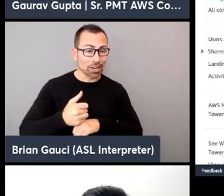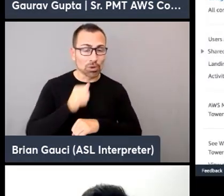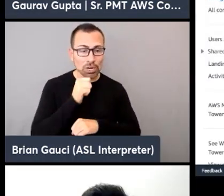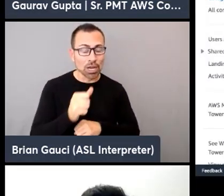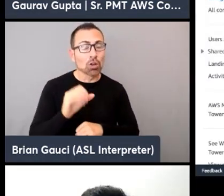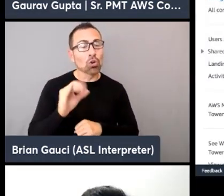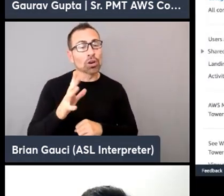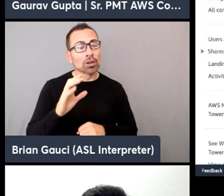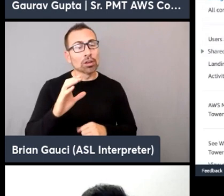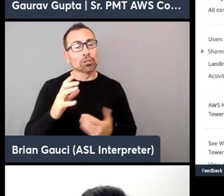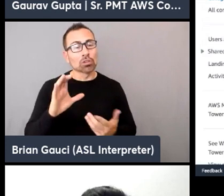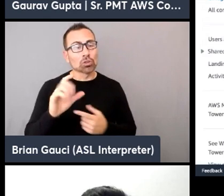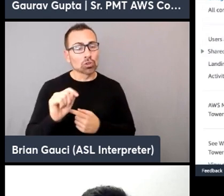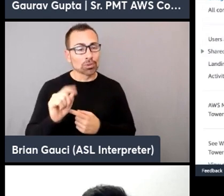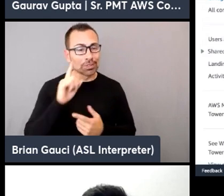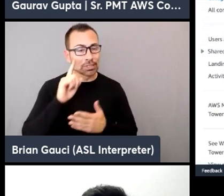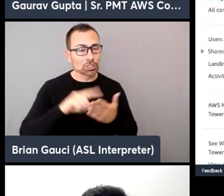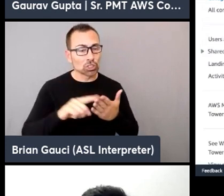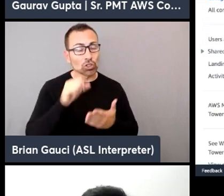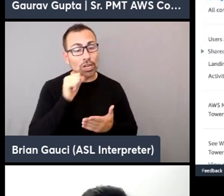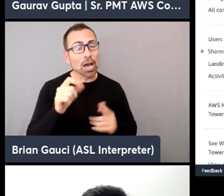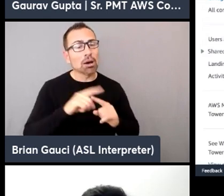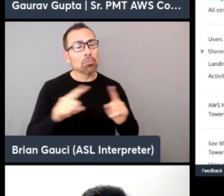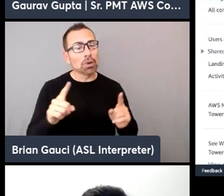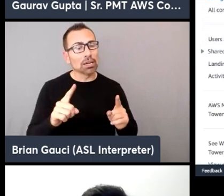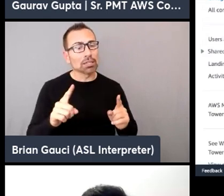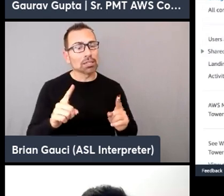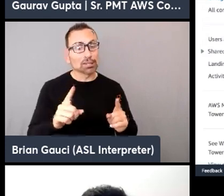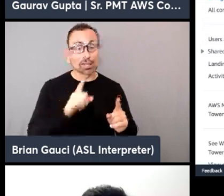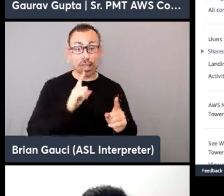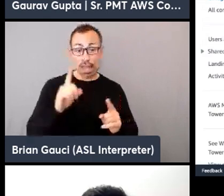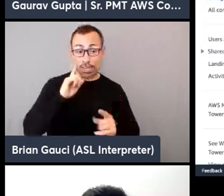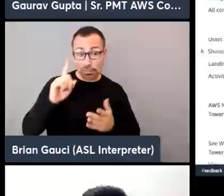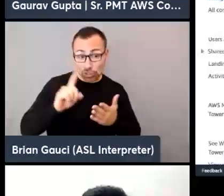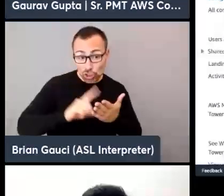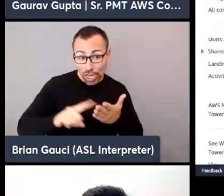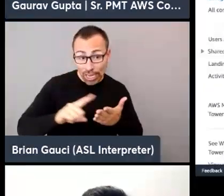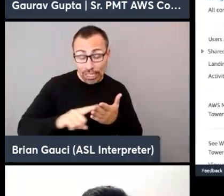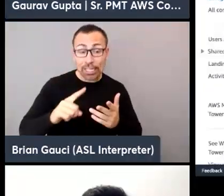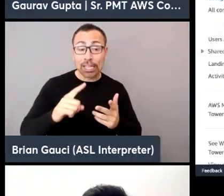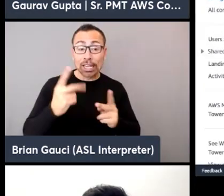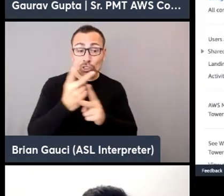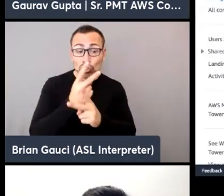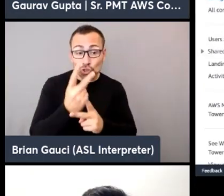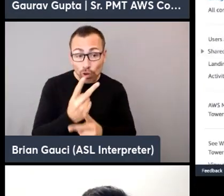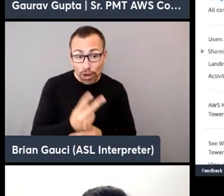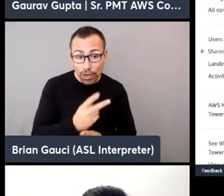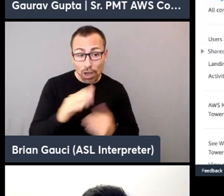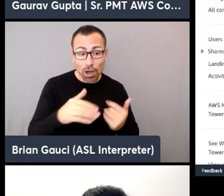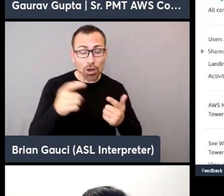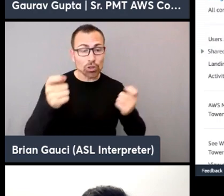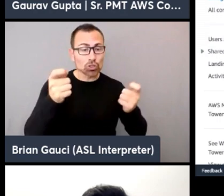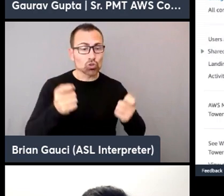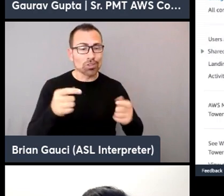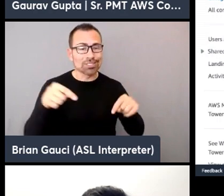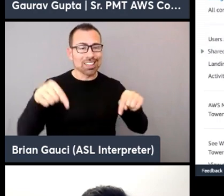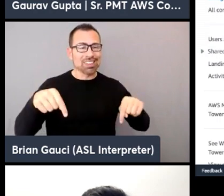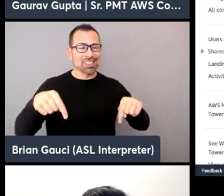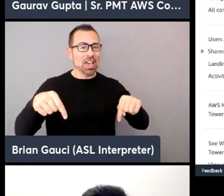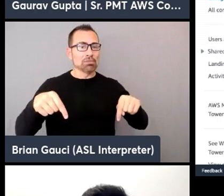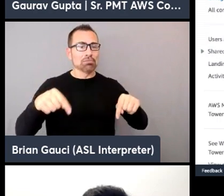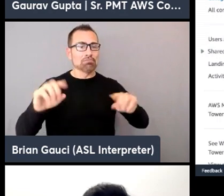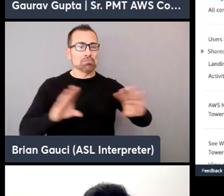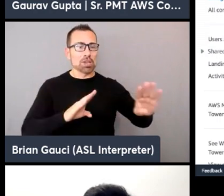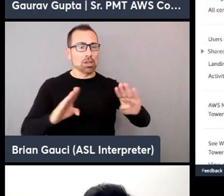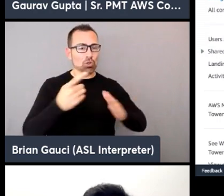it for you or not. But the act of checking and keeping track of all the controls, there's no, that's nice that there's no